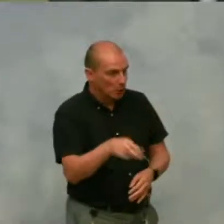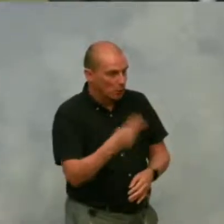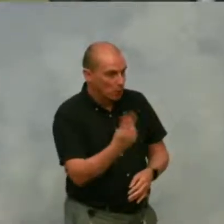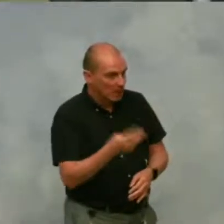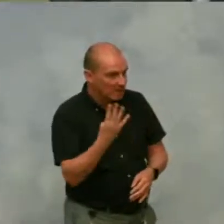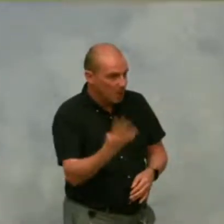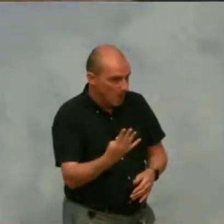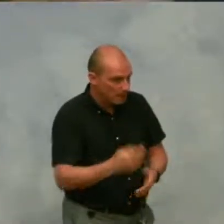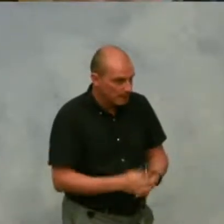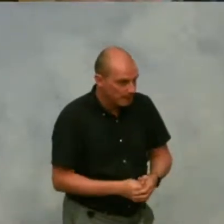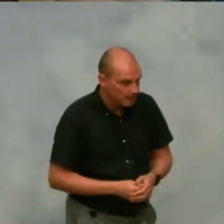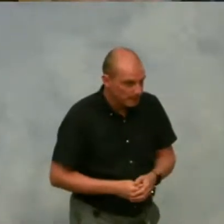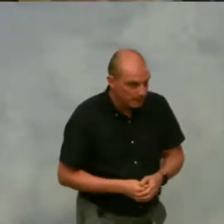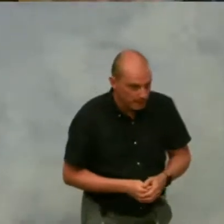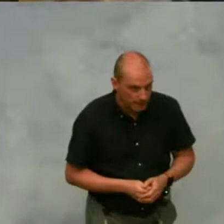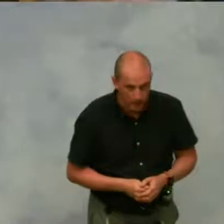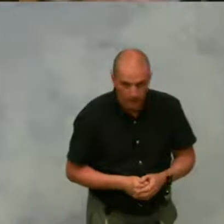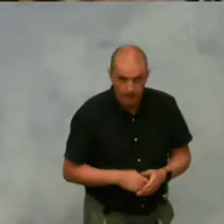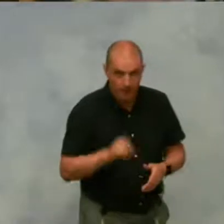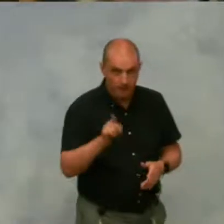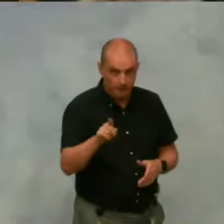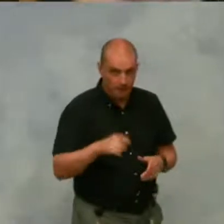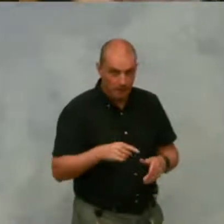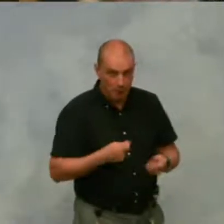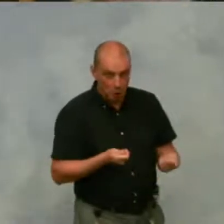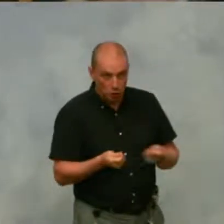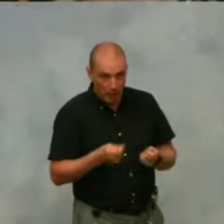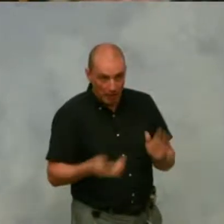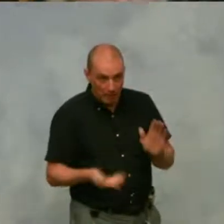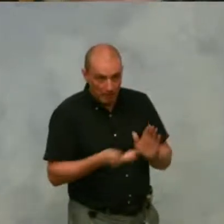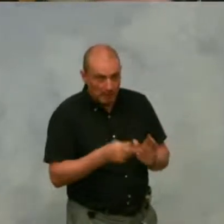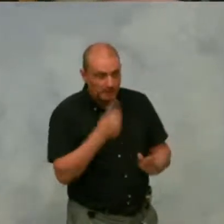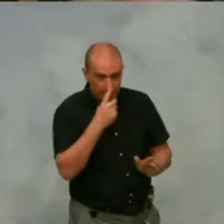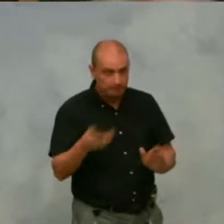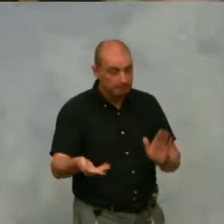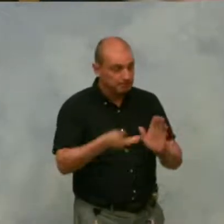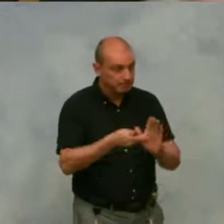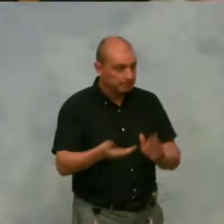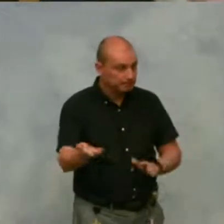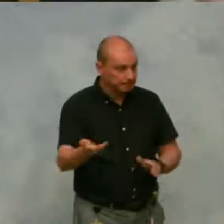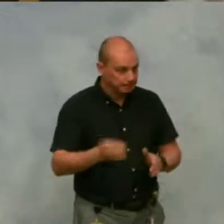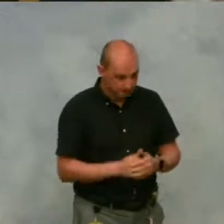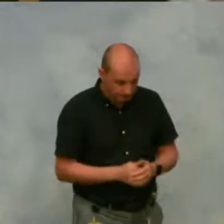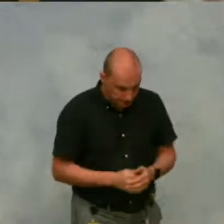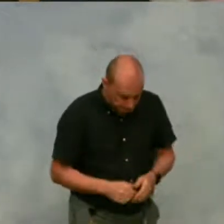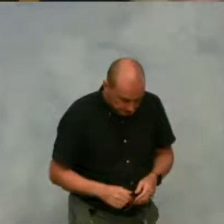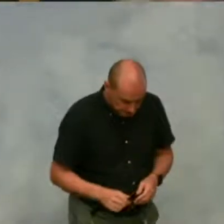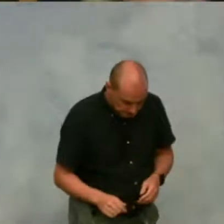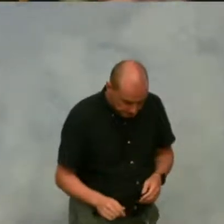Chair, can I? Yes, can, yep. So, see, in terms of the